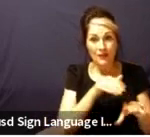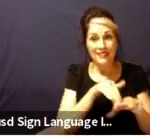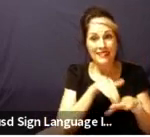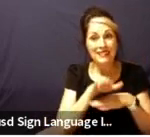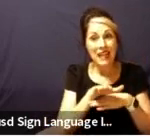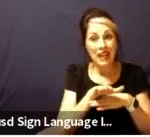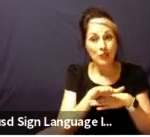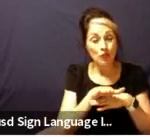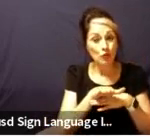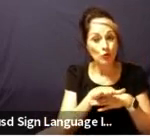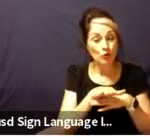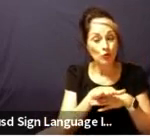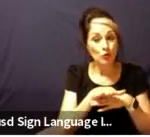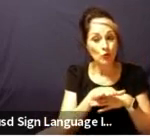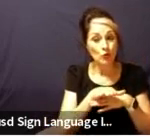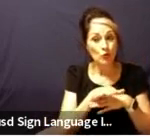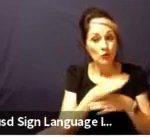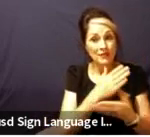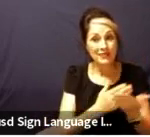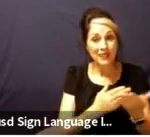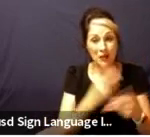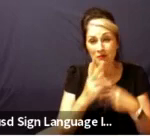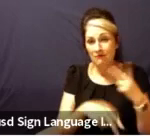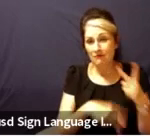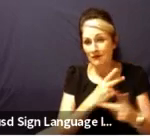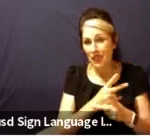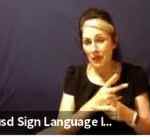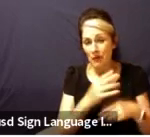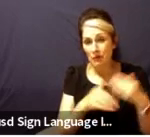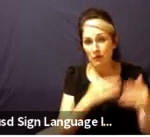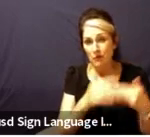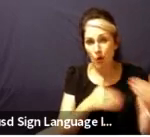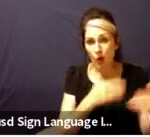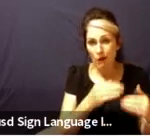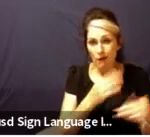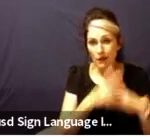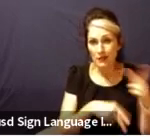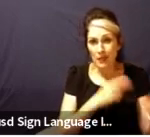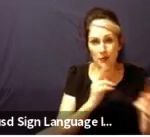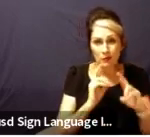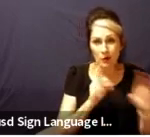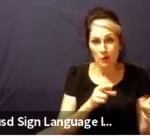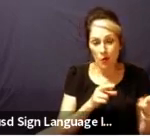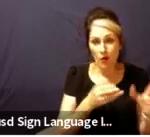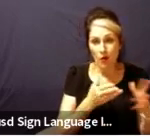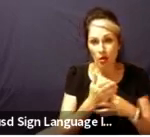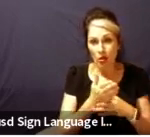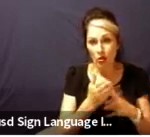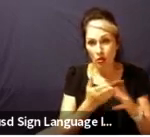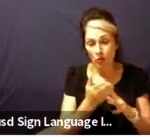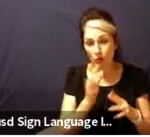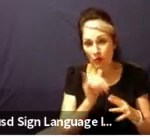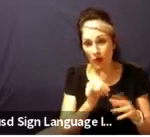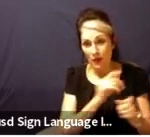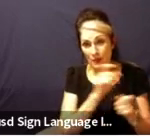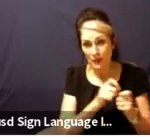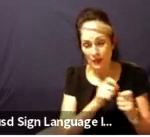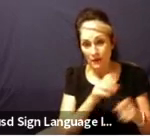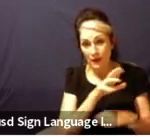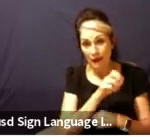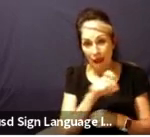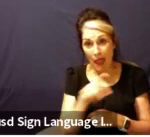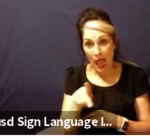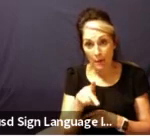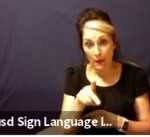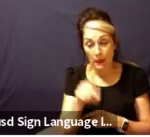you some type of progress type of report through that particular application.